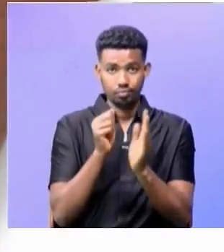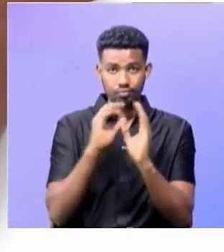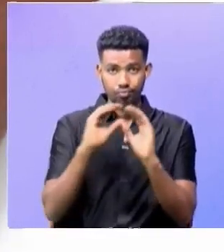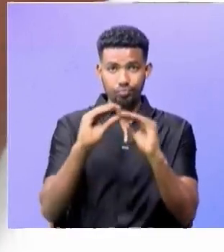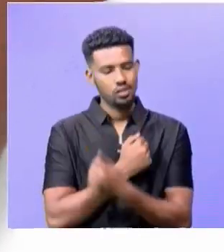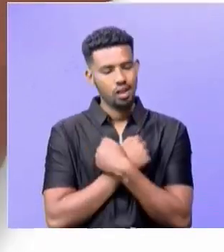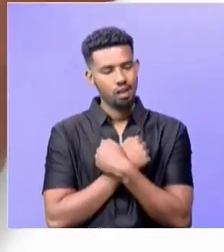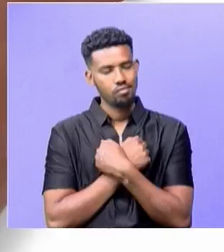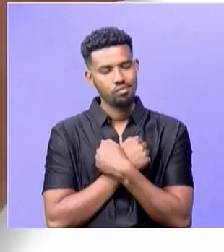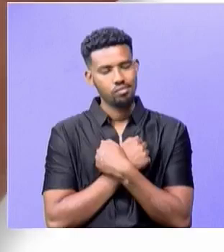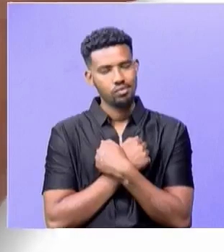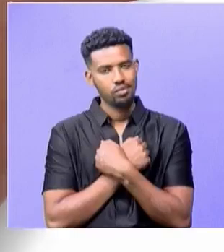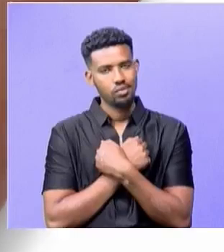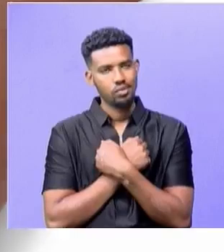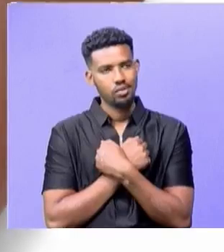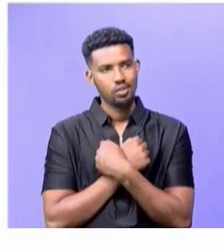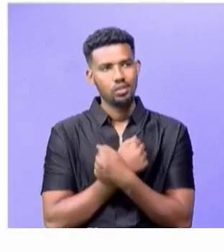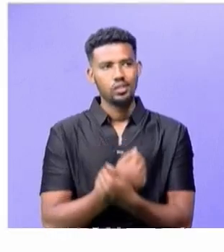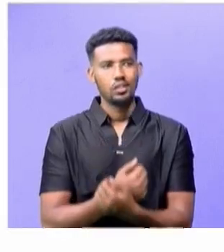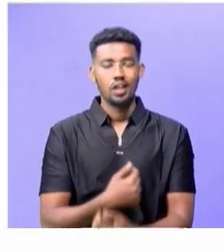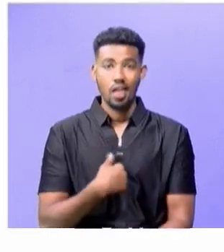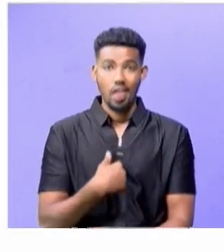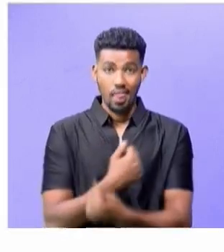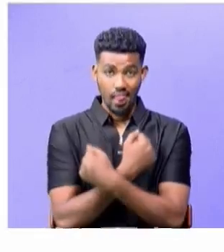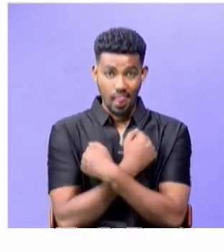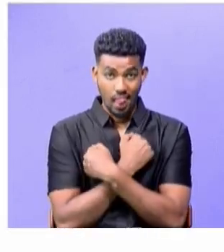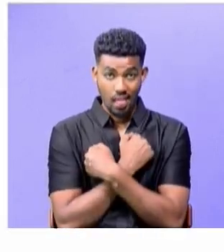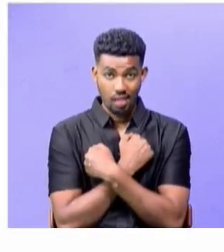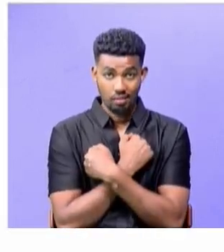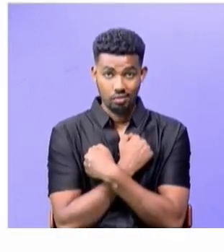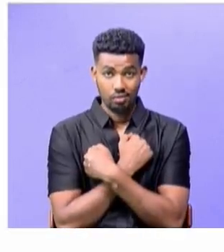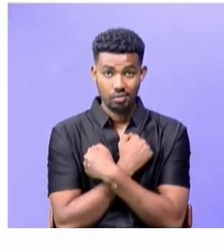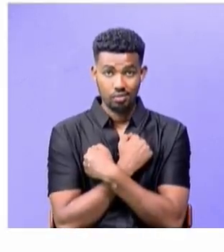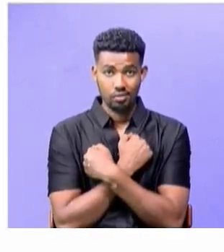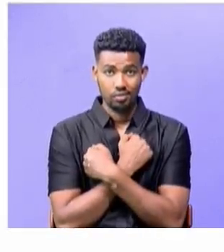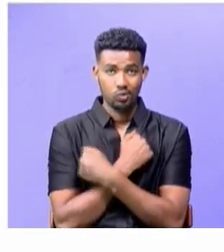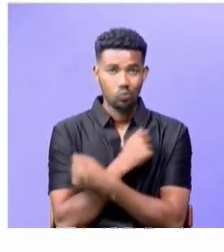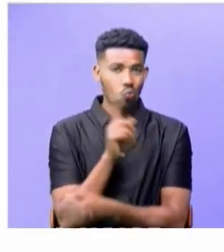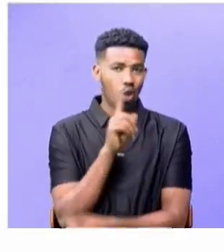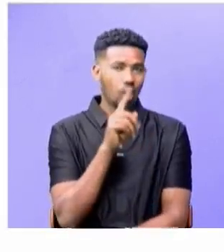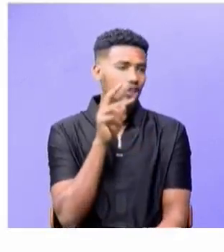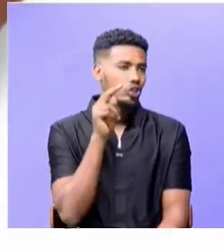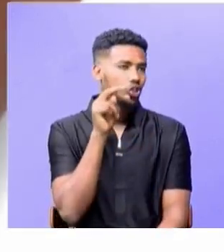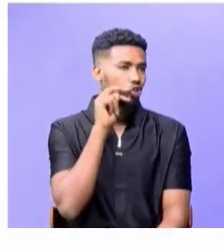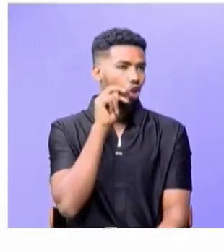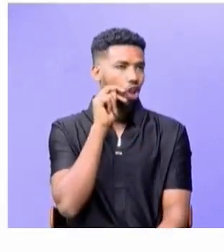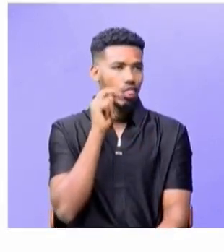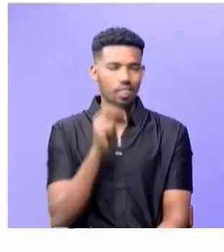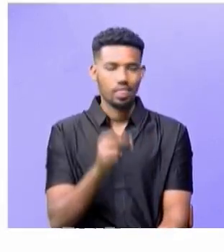Question number 1. I love chocolate.